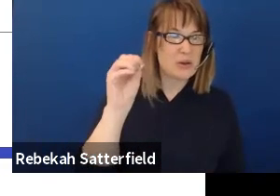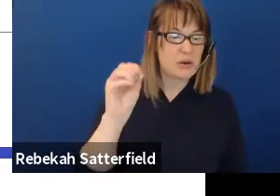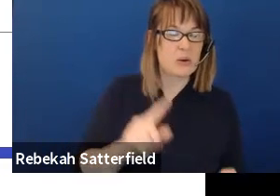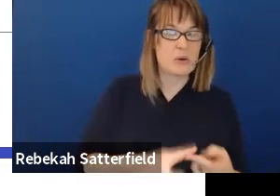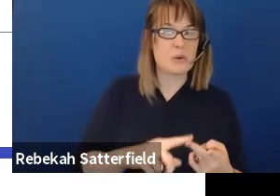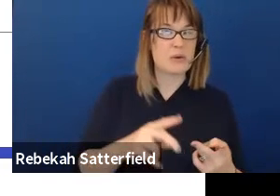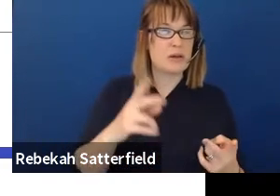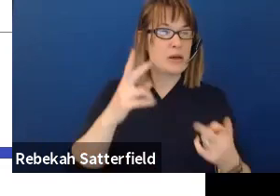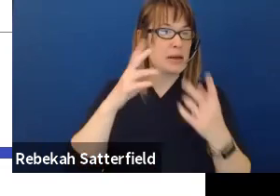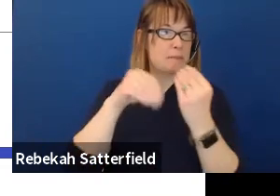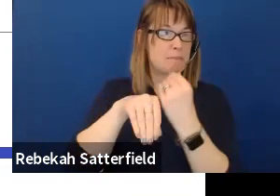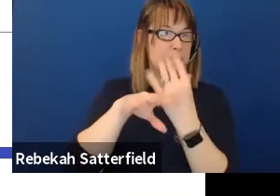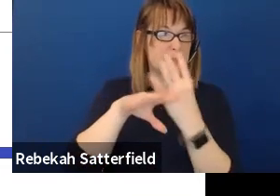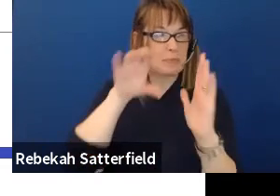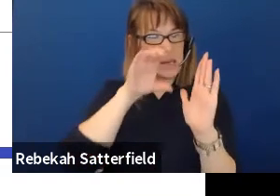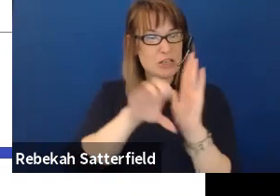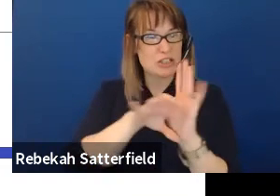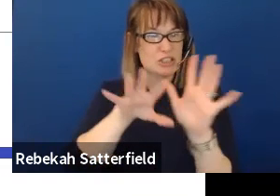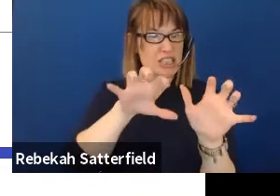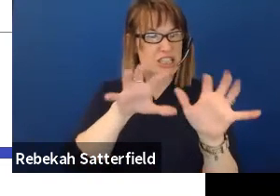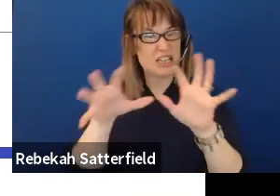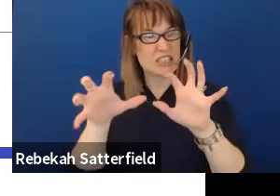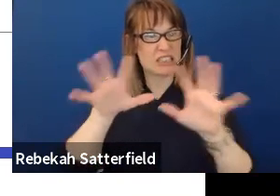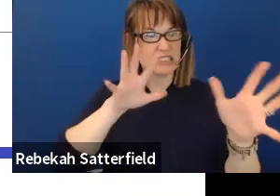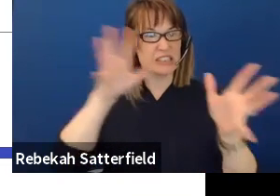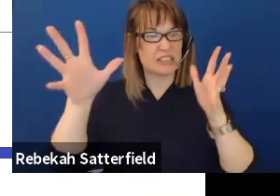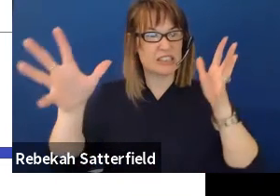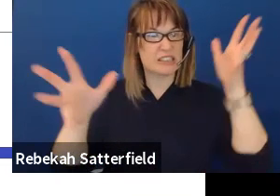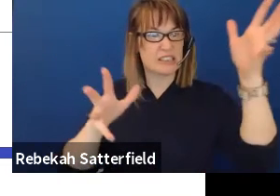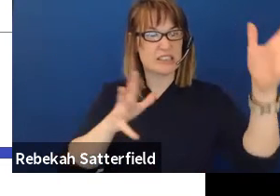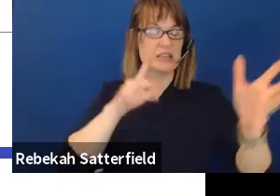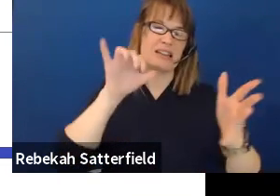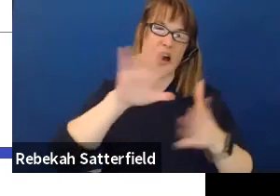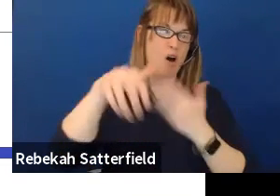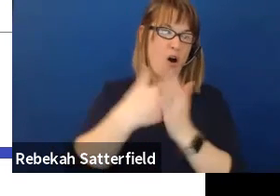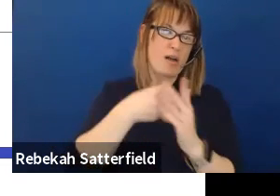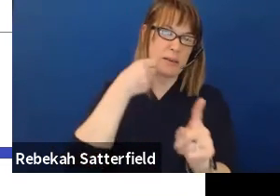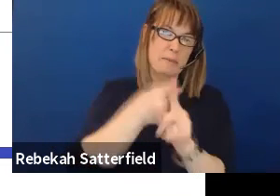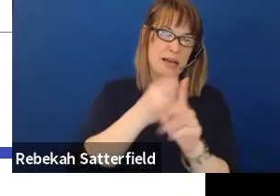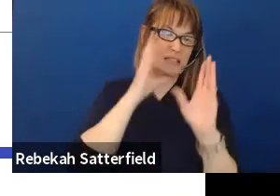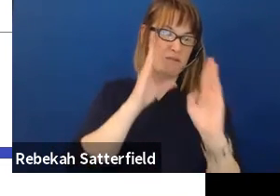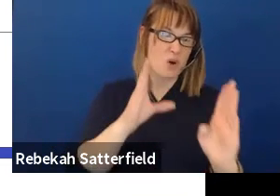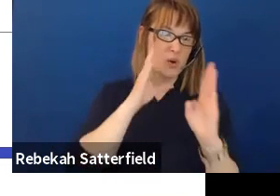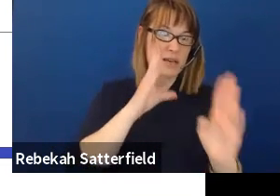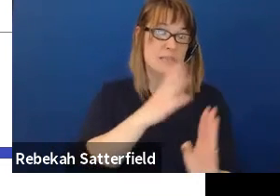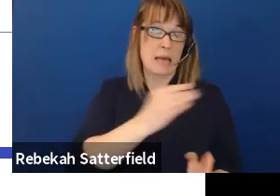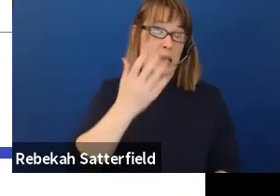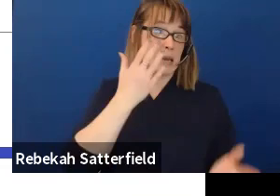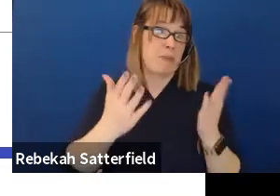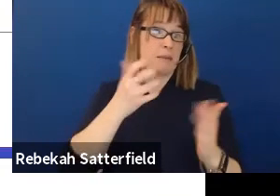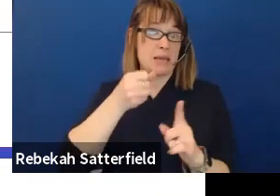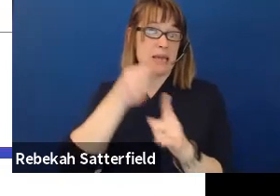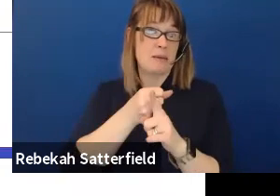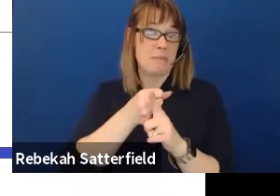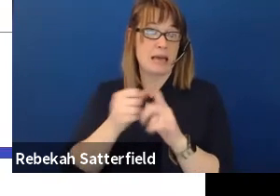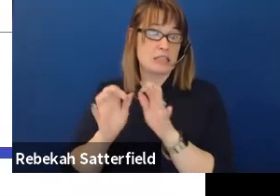environmental factors. All of this impacts concentration and focus, and possibly the ability of the